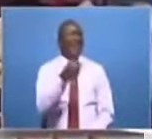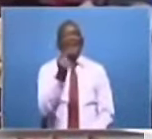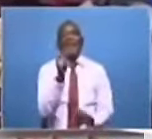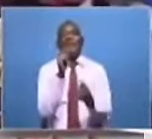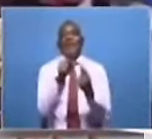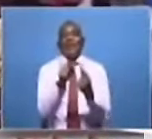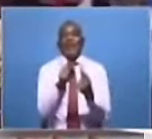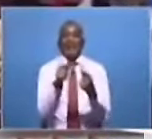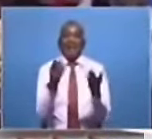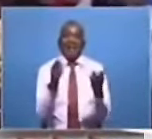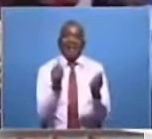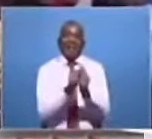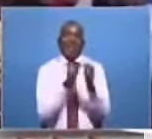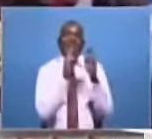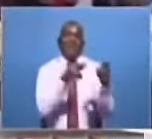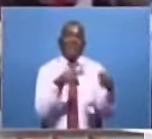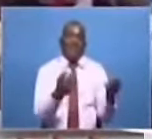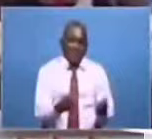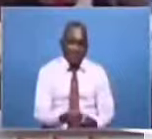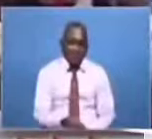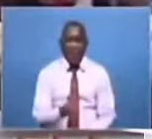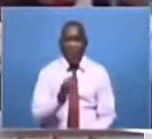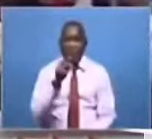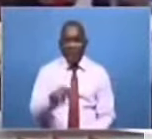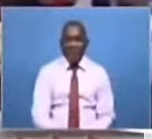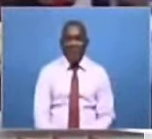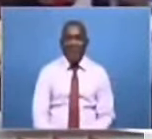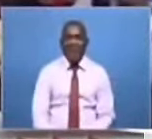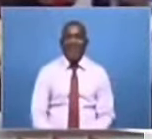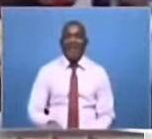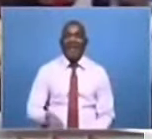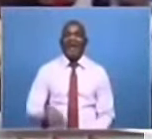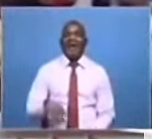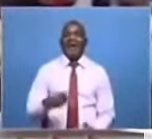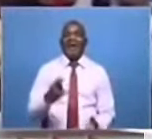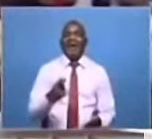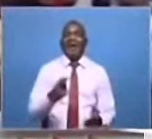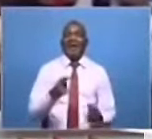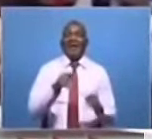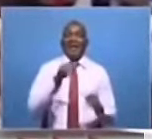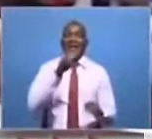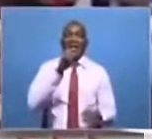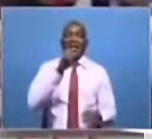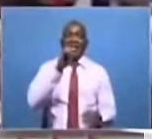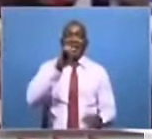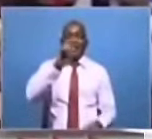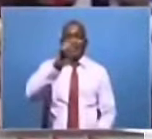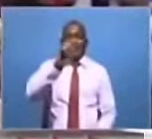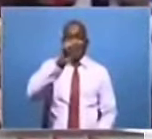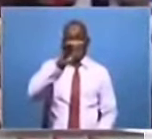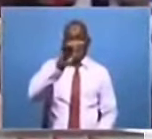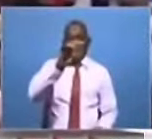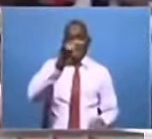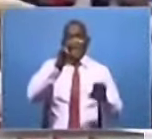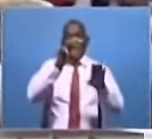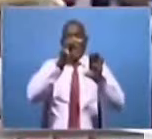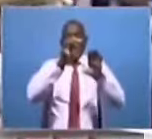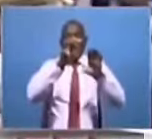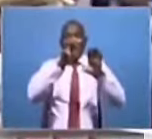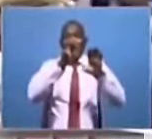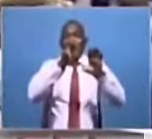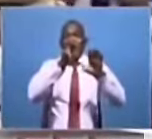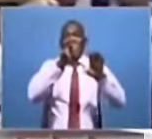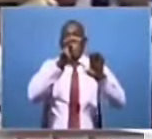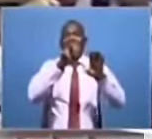point by way of response is that counsel for the first respondent asked, what reliance did